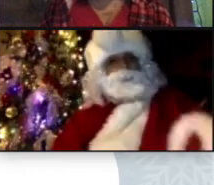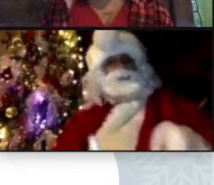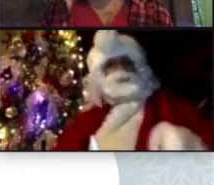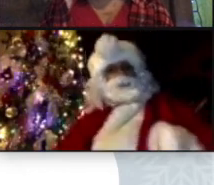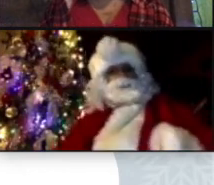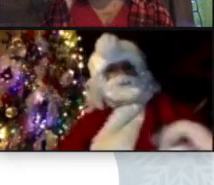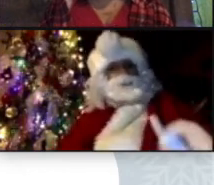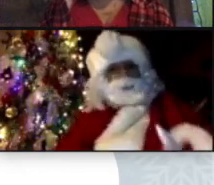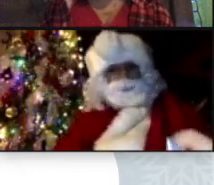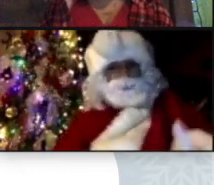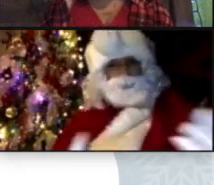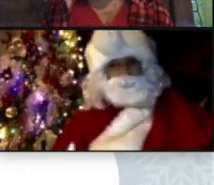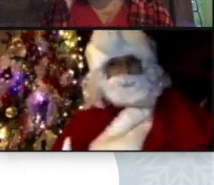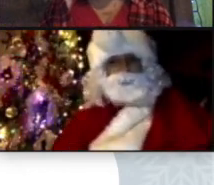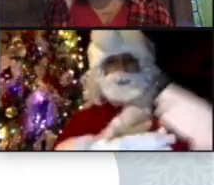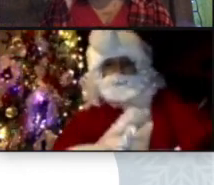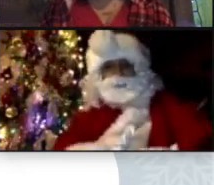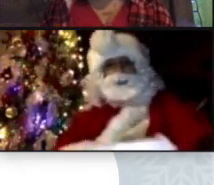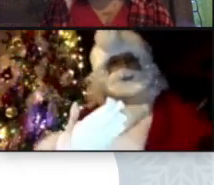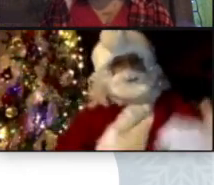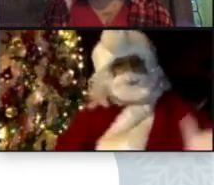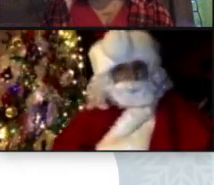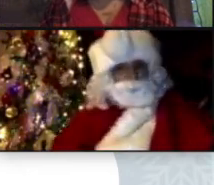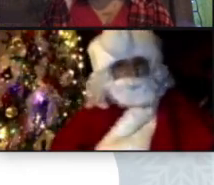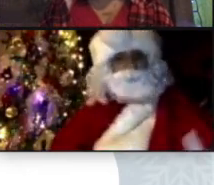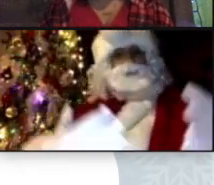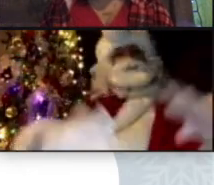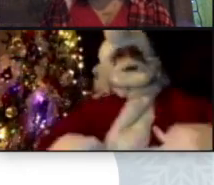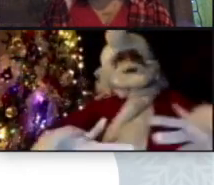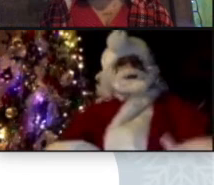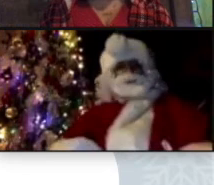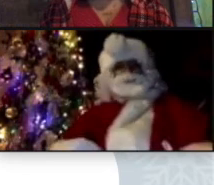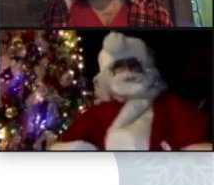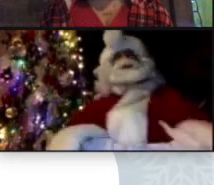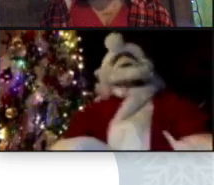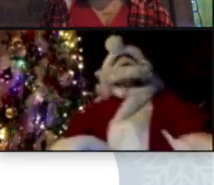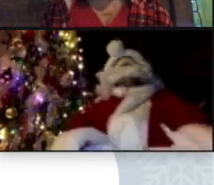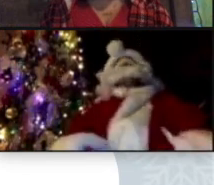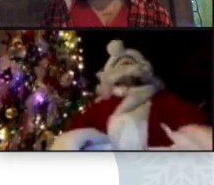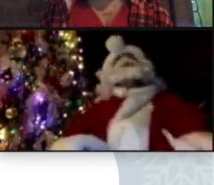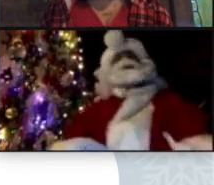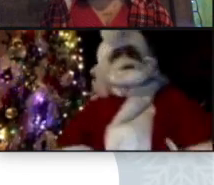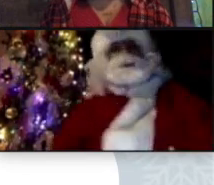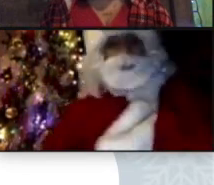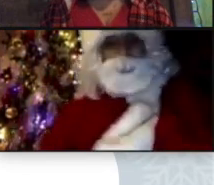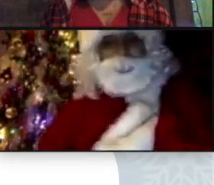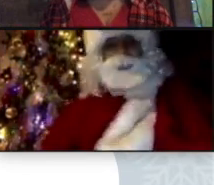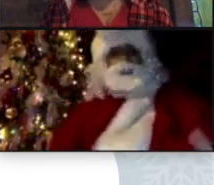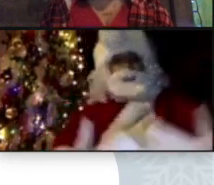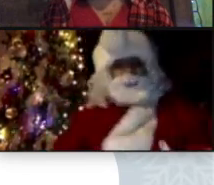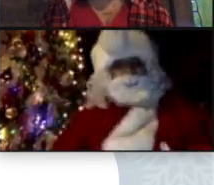clothes, taking over because Ashley is helping my book at the North Pole with my Elves, ho ho ho.